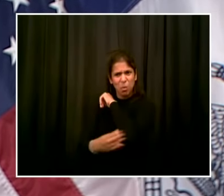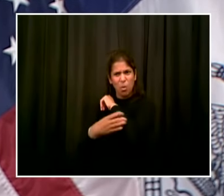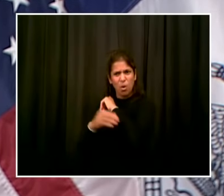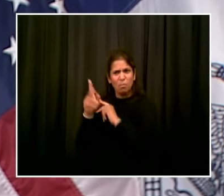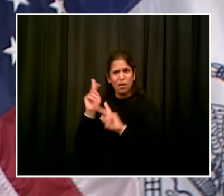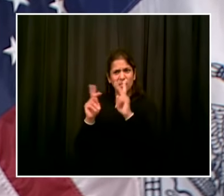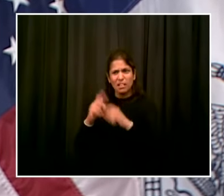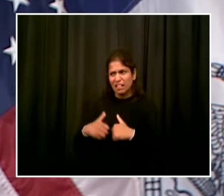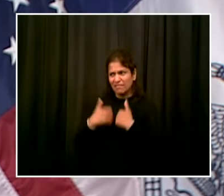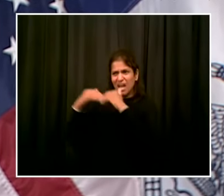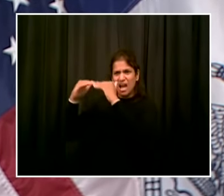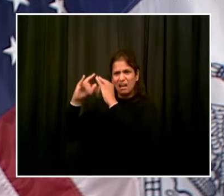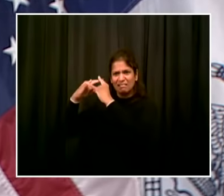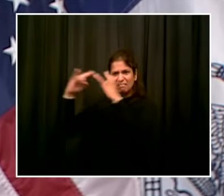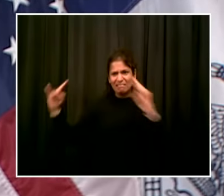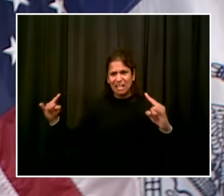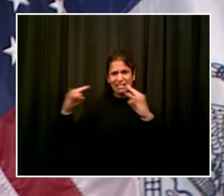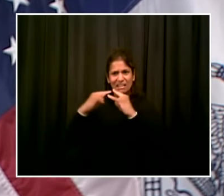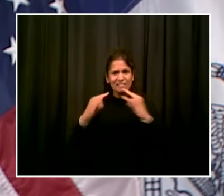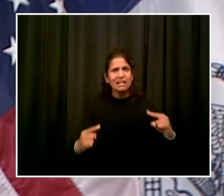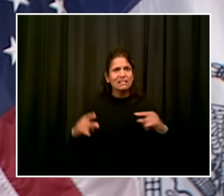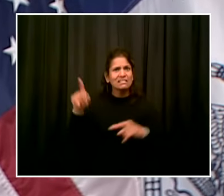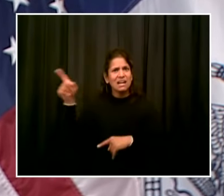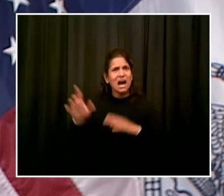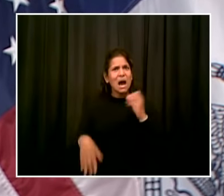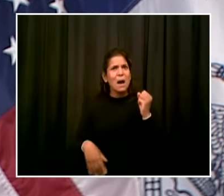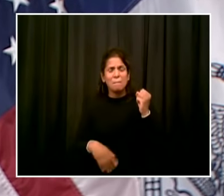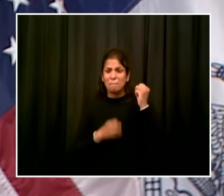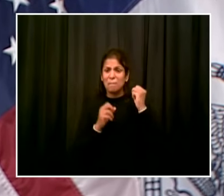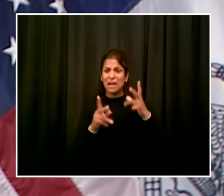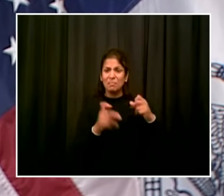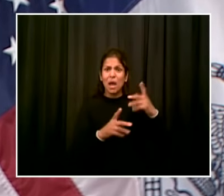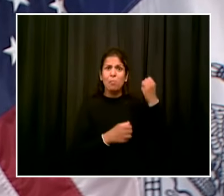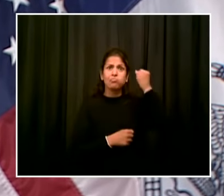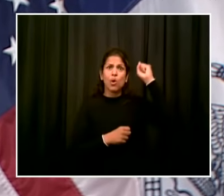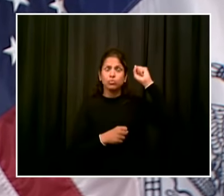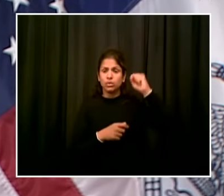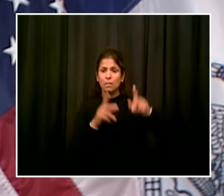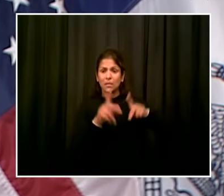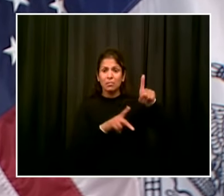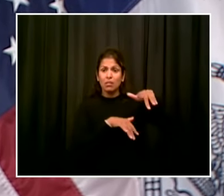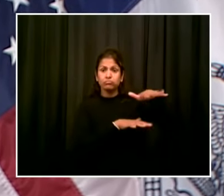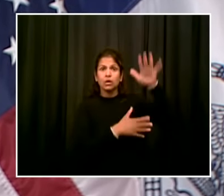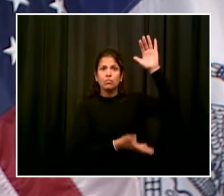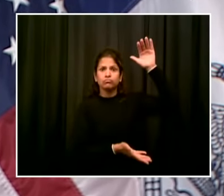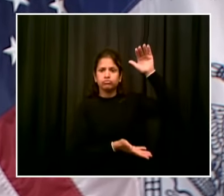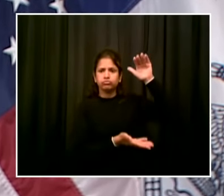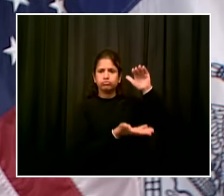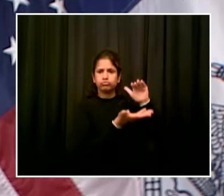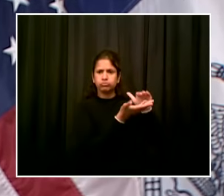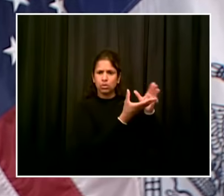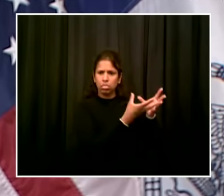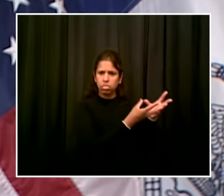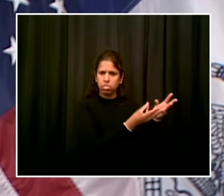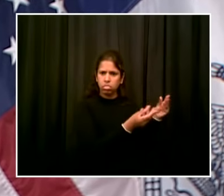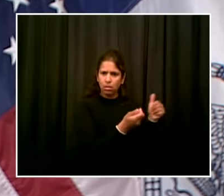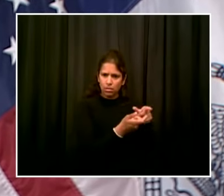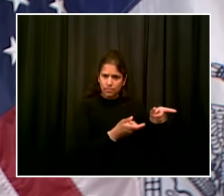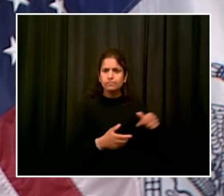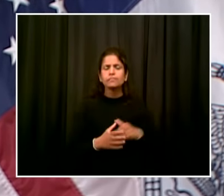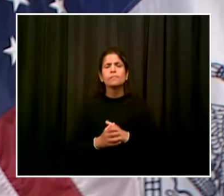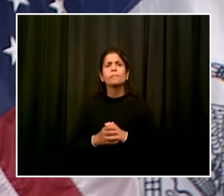Isn't this a contradiction? It's a great question, Seth, and no, it's a different reality. So let's go over the history. I think it's something New Yorkers don't know,